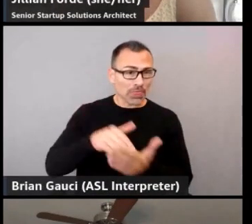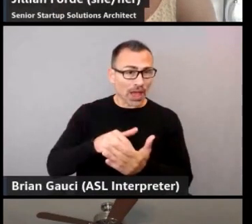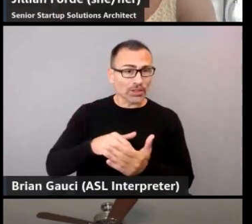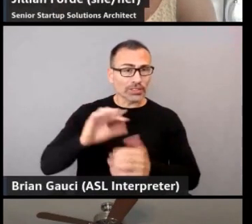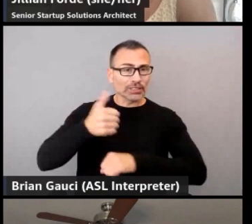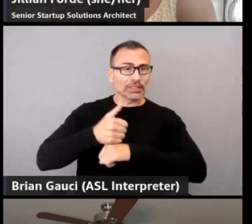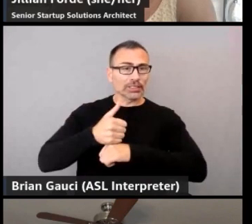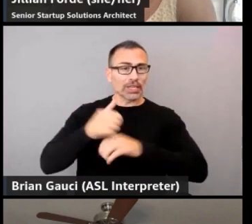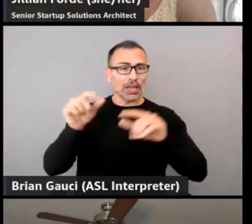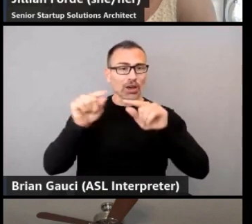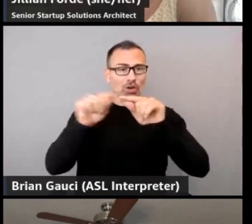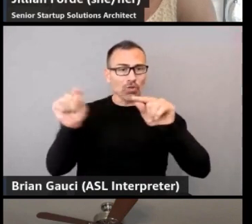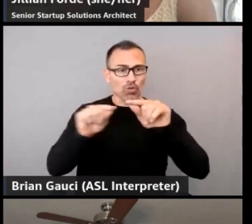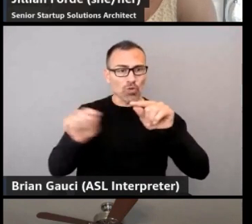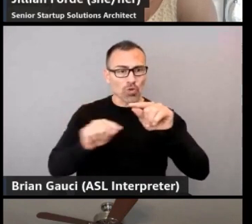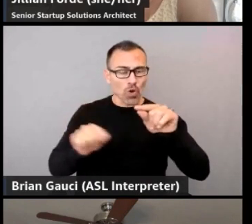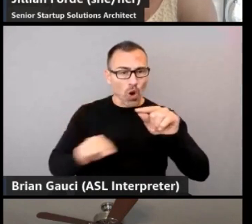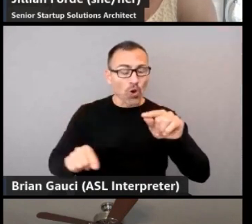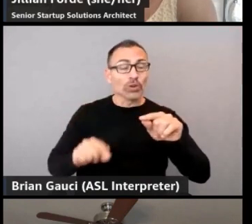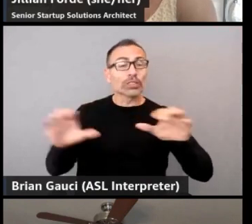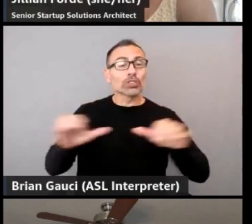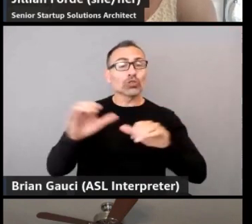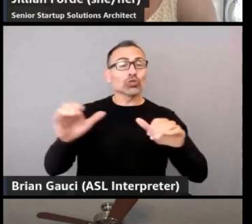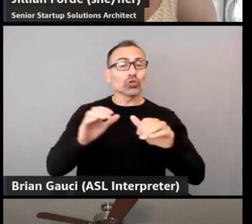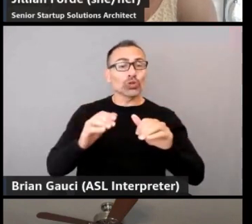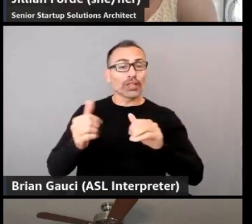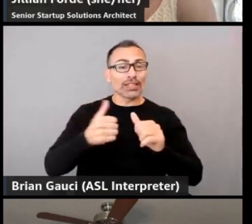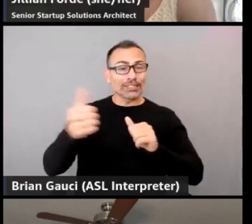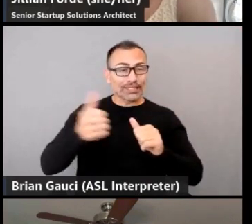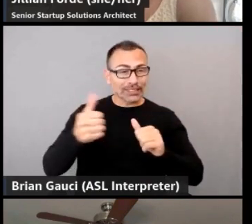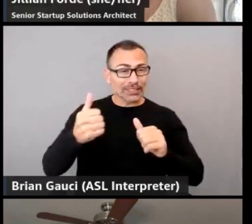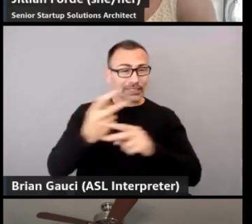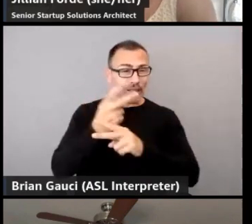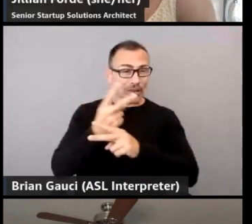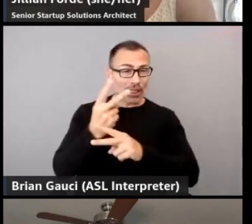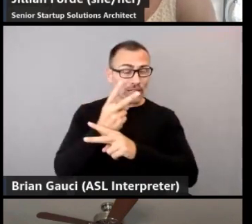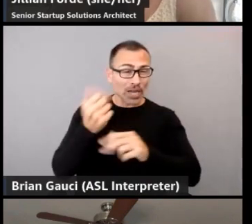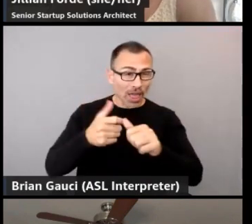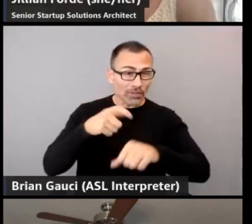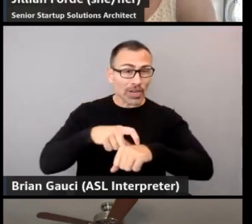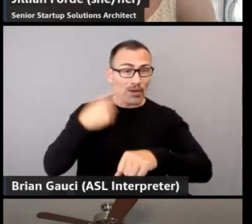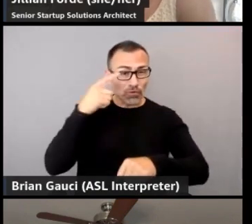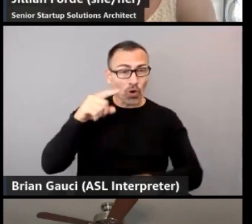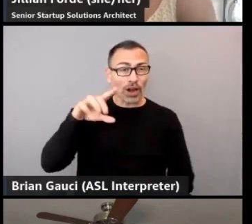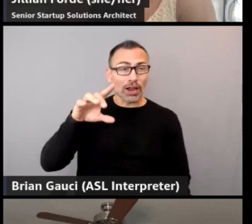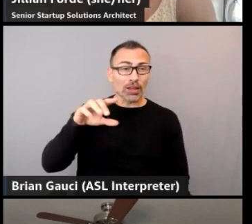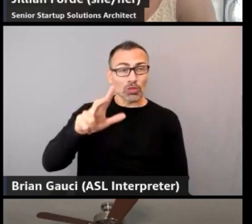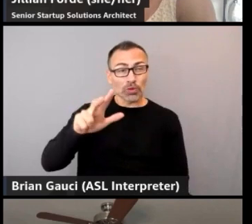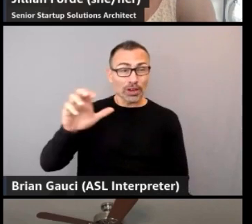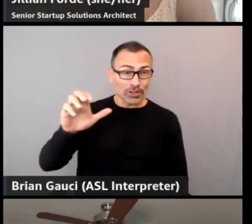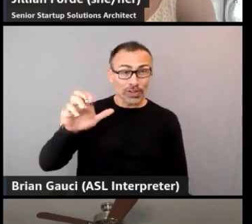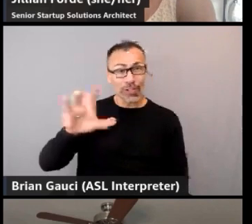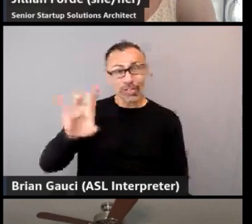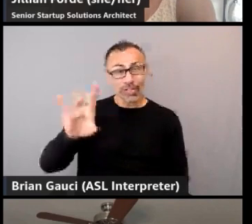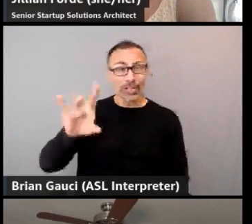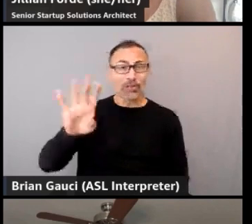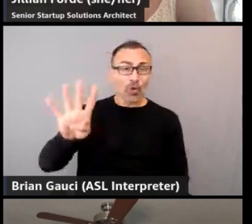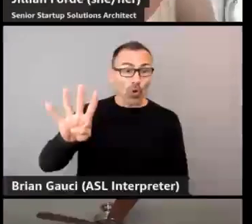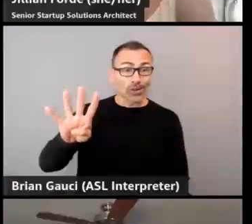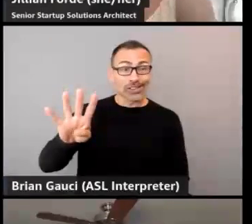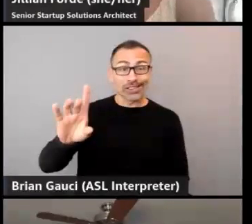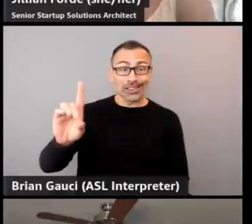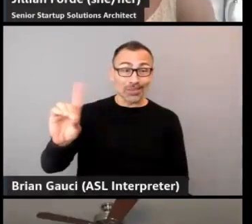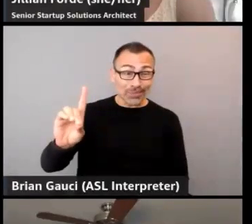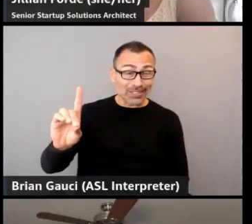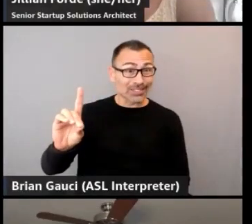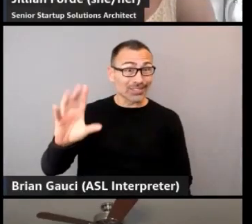that distance calculation every single time over 384 dimensions, it adds up. It kind of looks, like that graph we saw with, everything all the